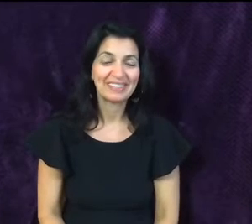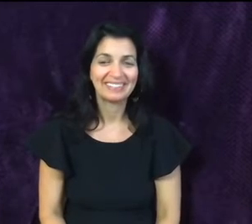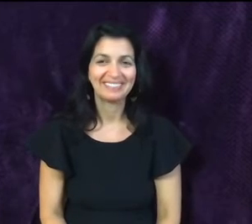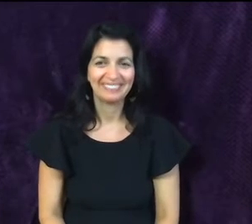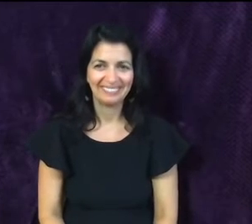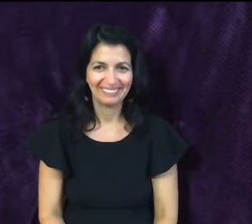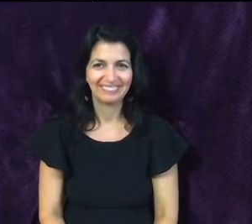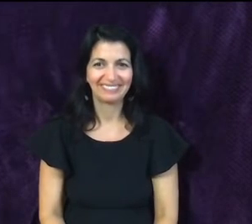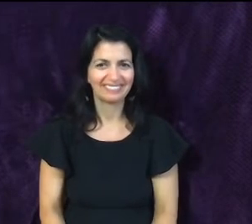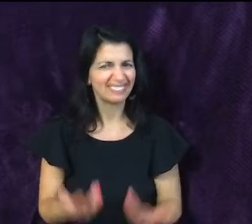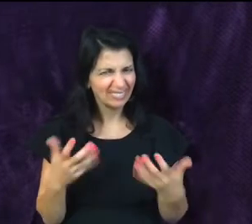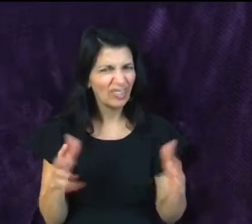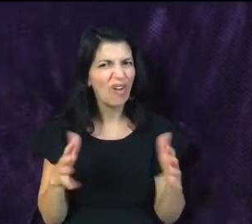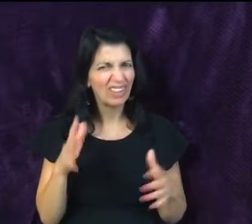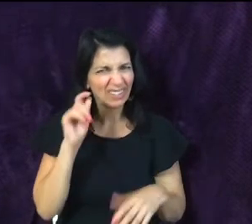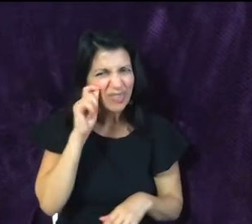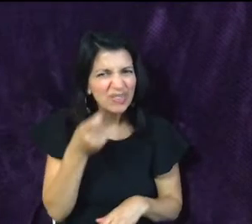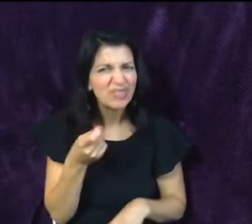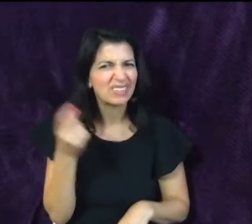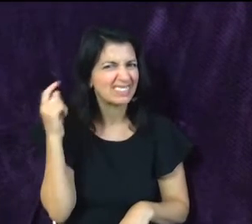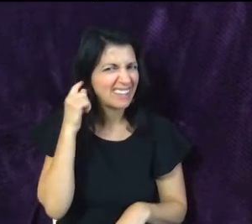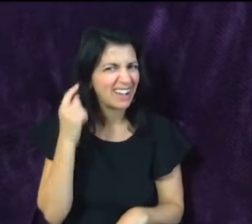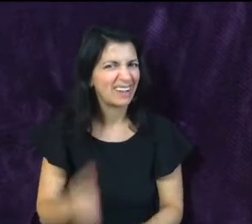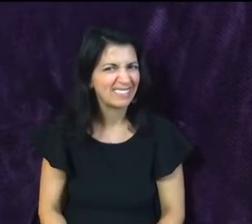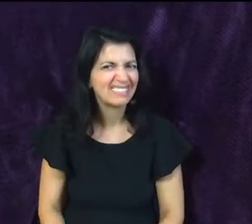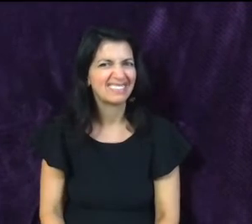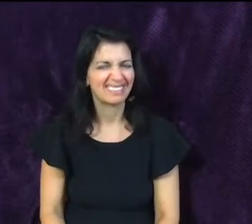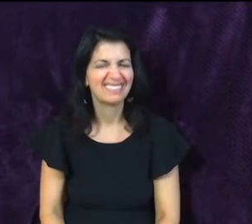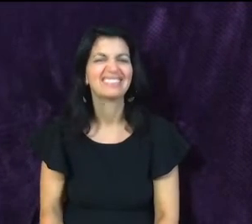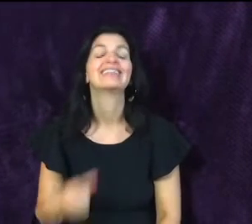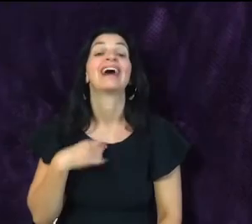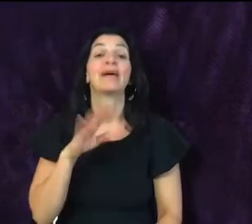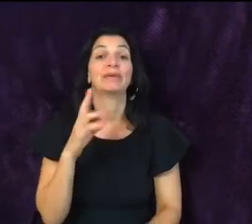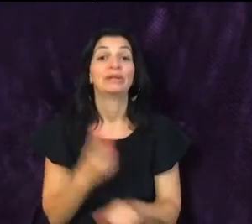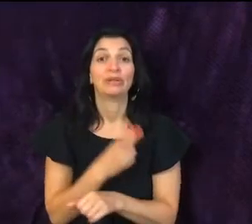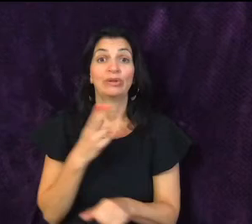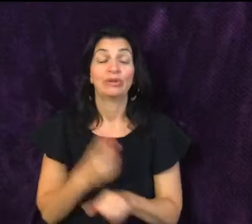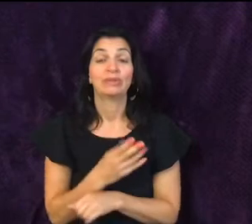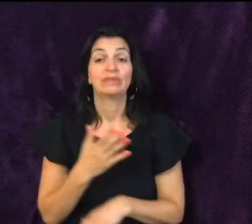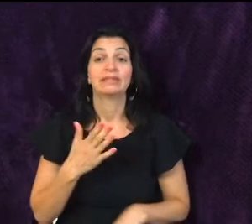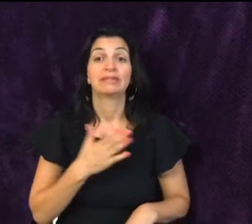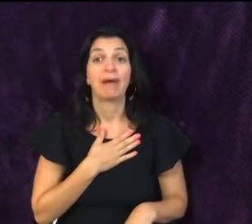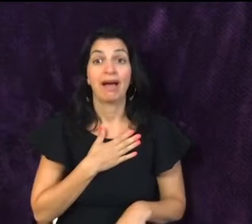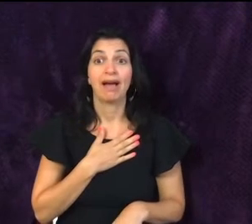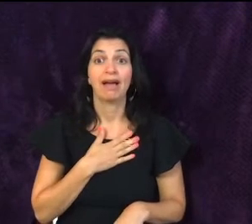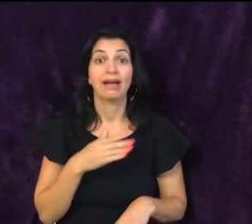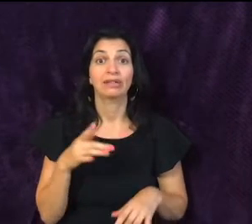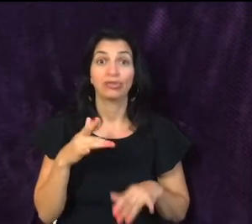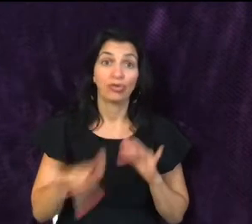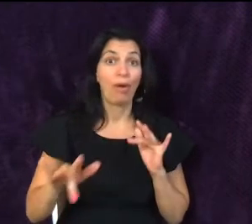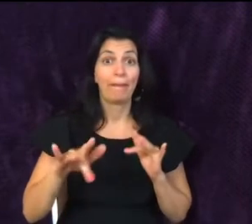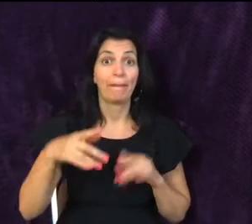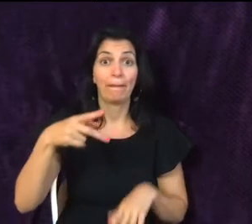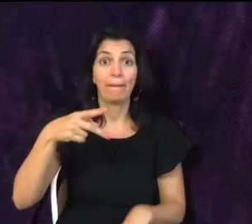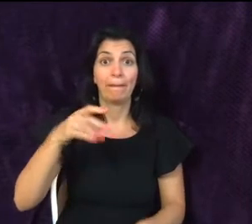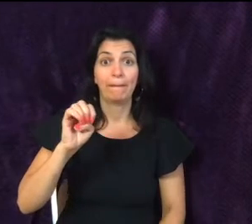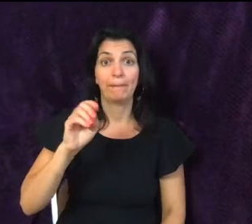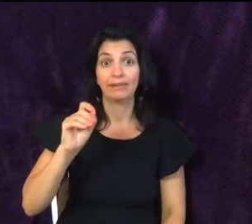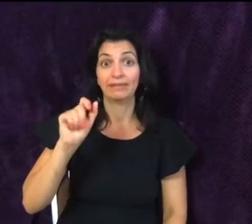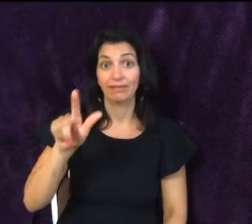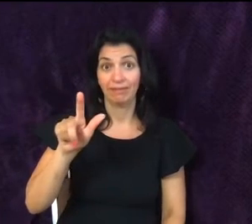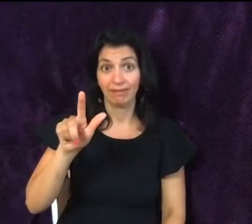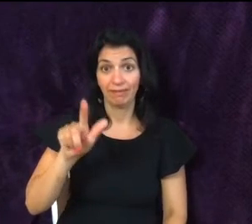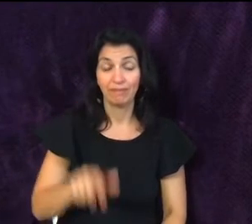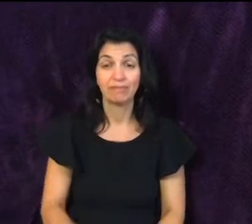They're already making a really cool sound, but I'm going to use my unsharpened pencil and put it right